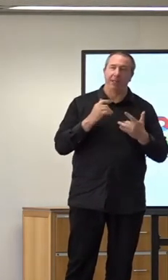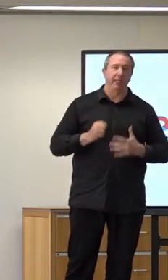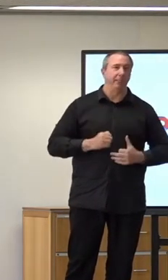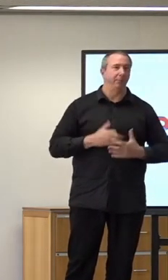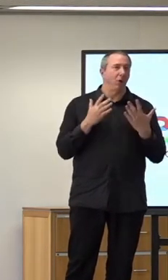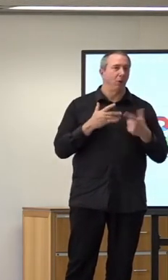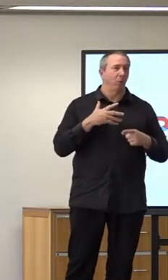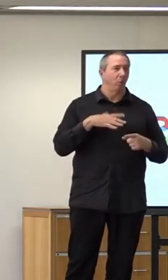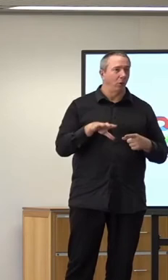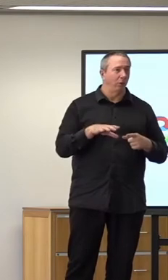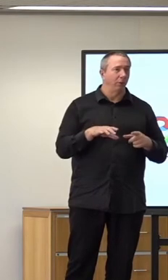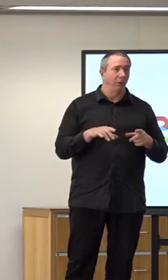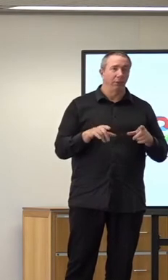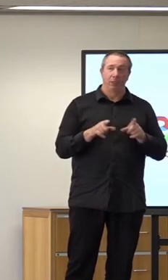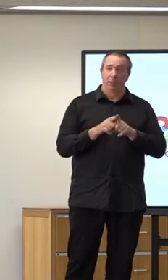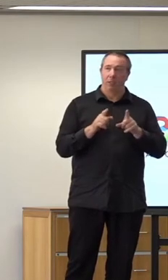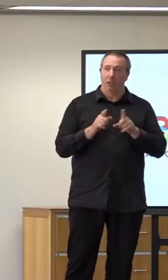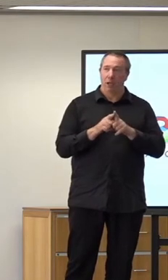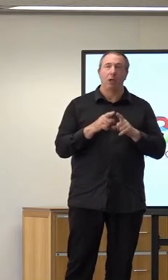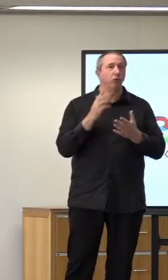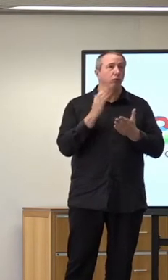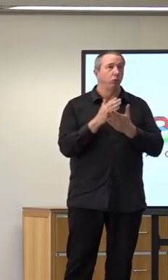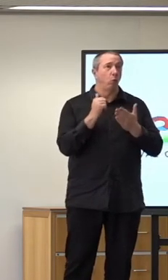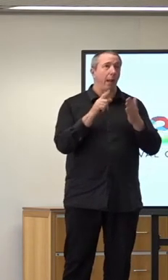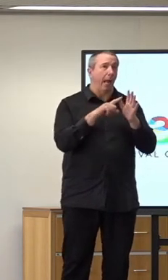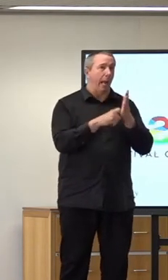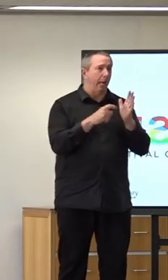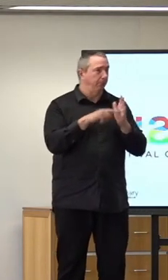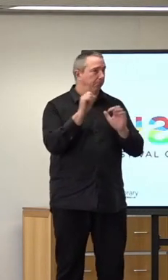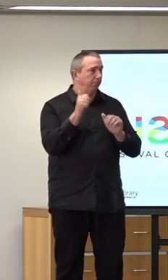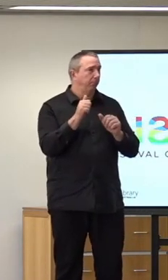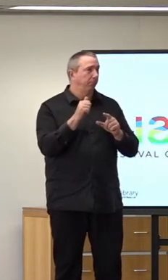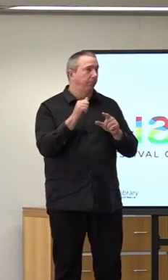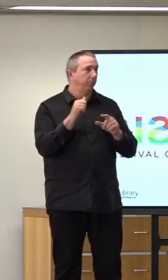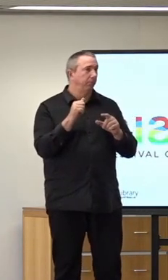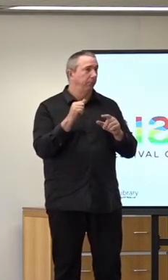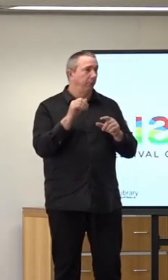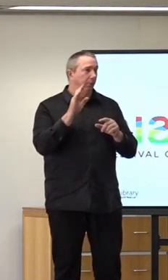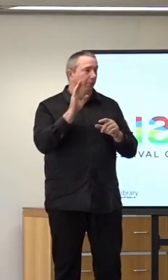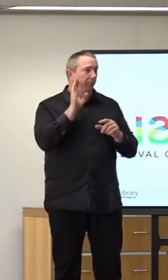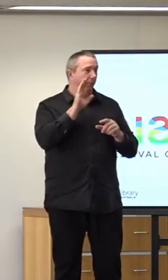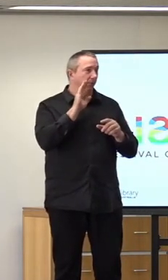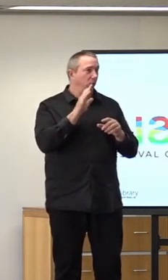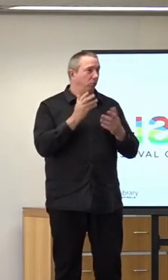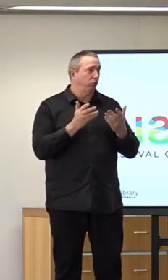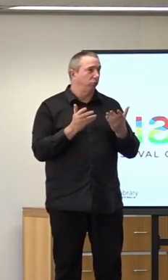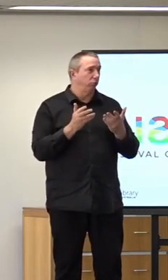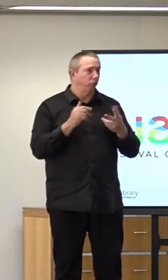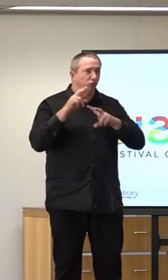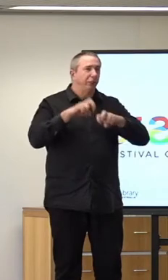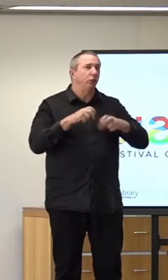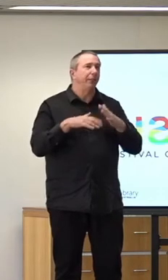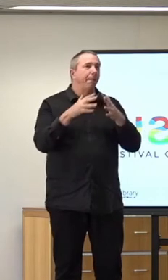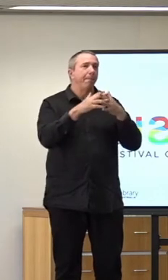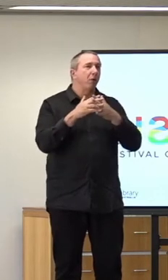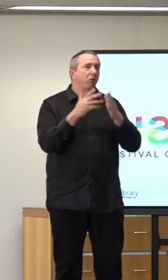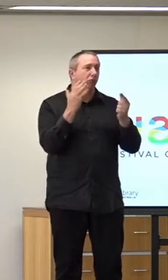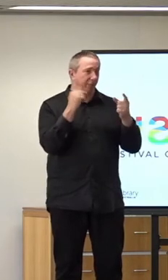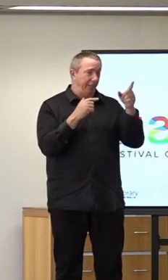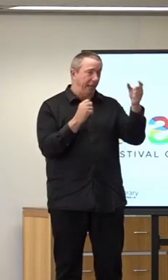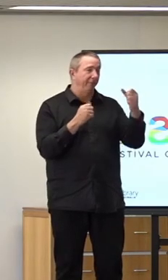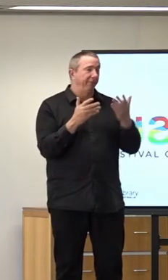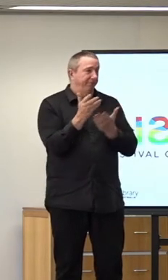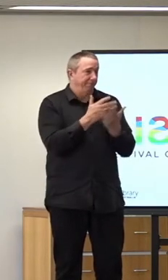great piece circulated in our discussions some research conducted in America recently that,